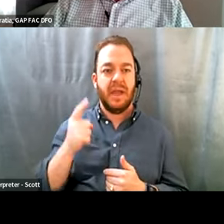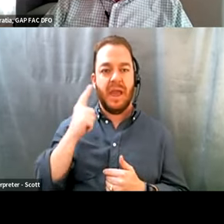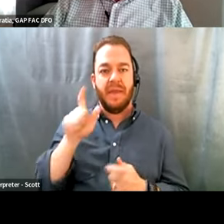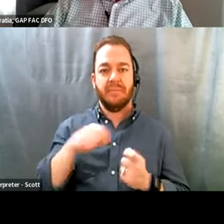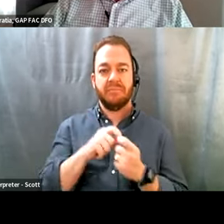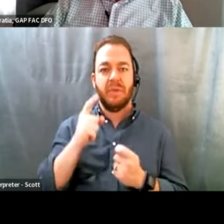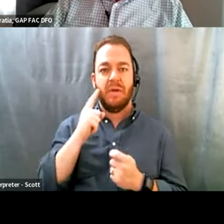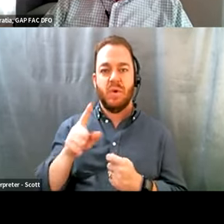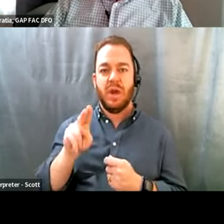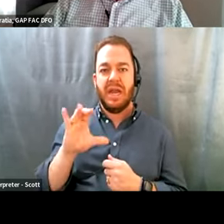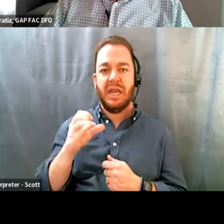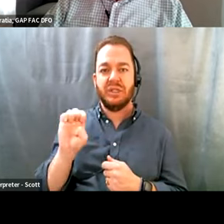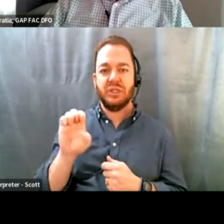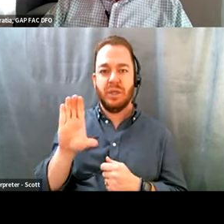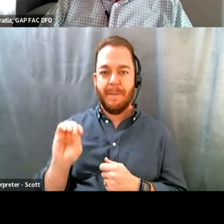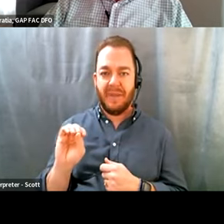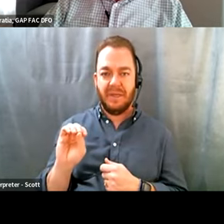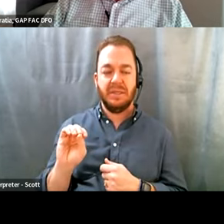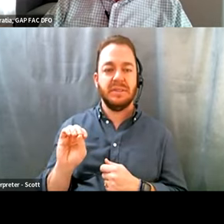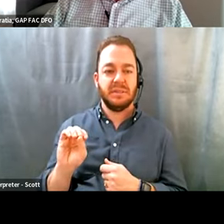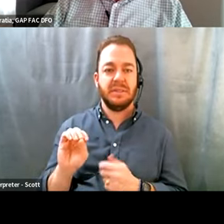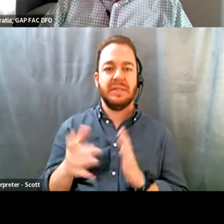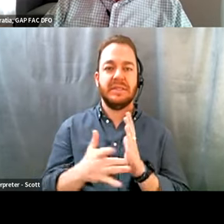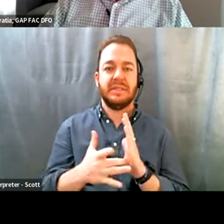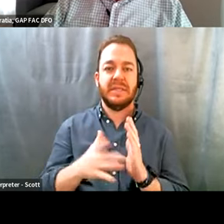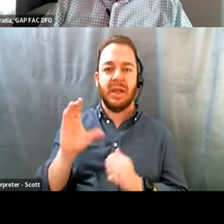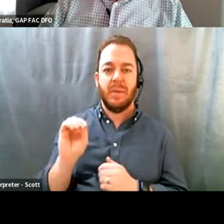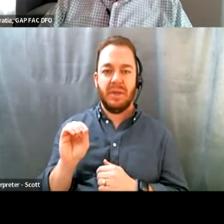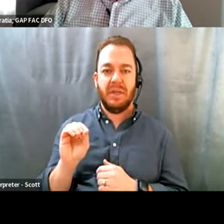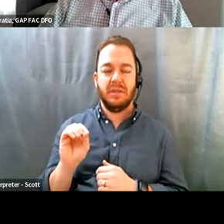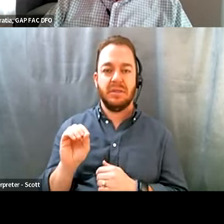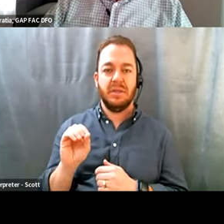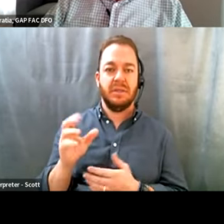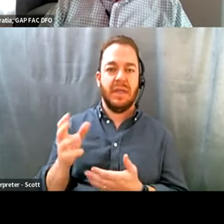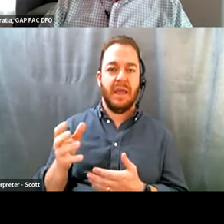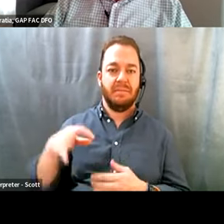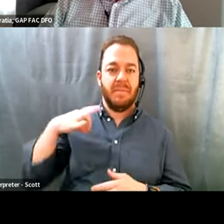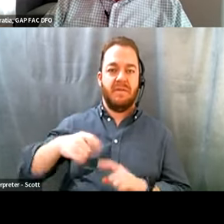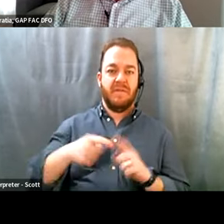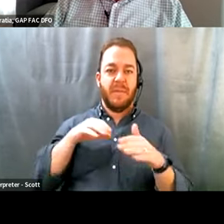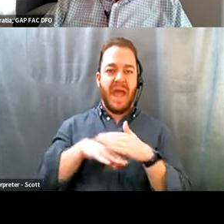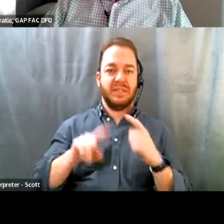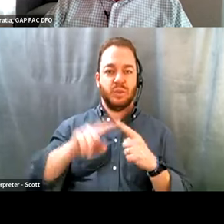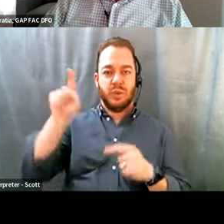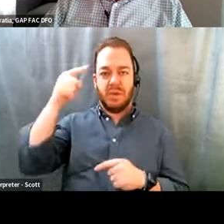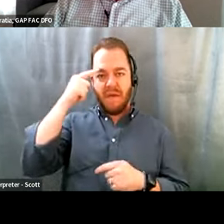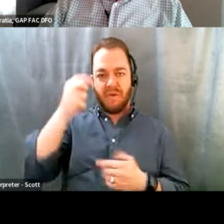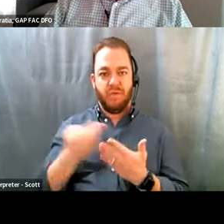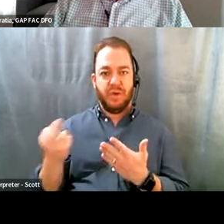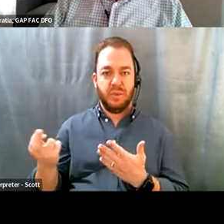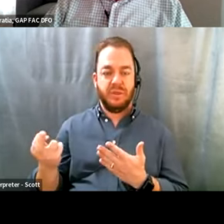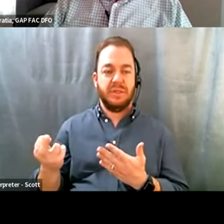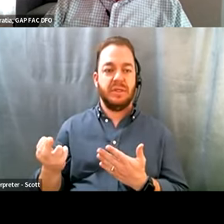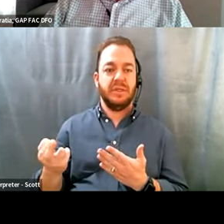for niche companies, deep tech companies, could gain immensely from access to government resources, from